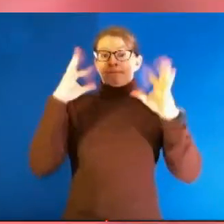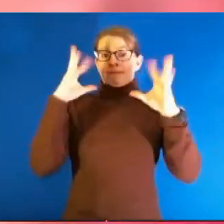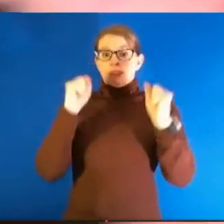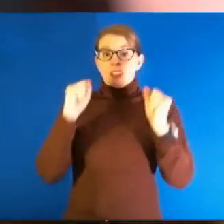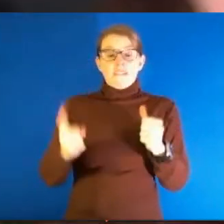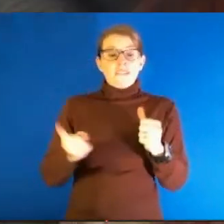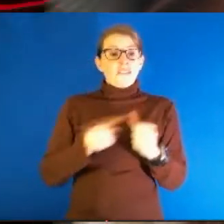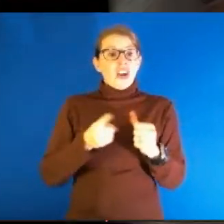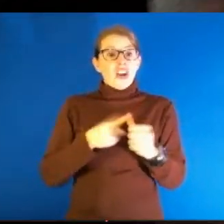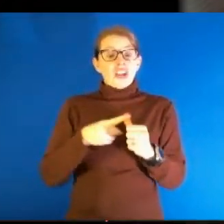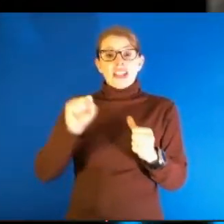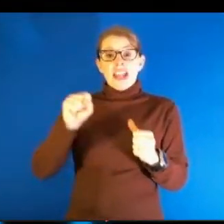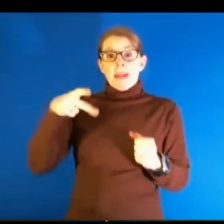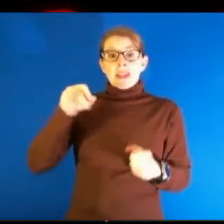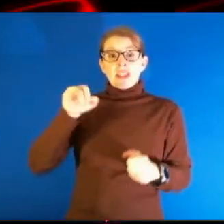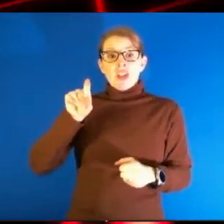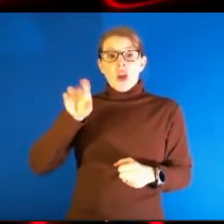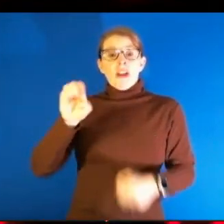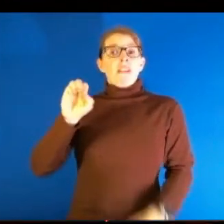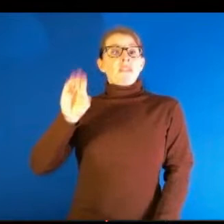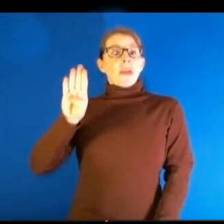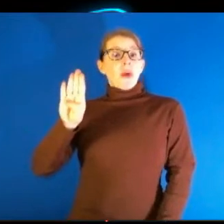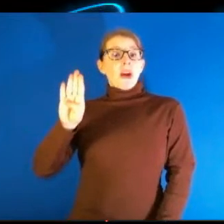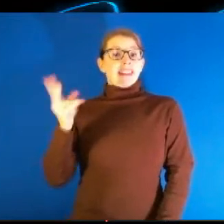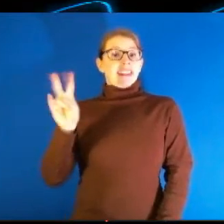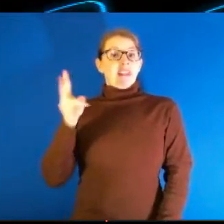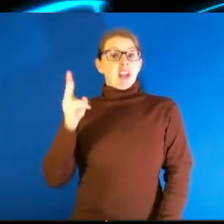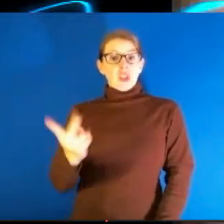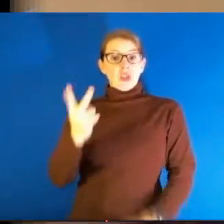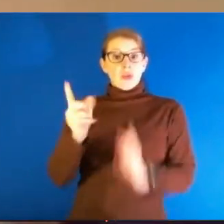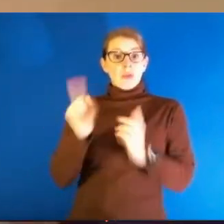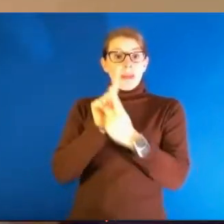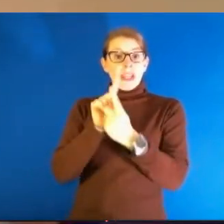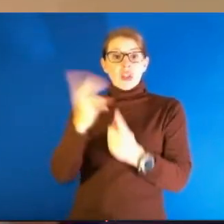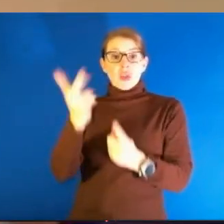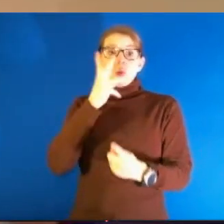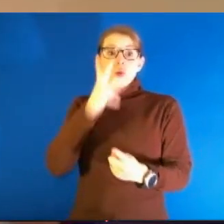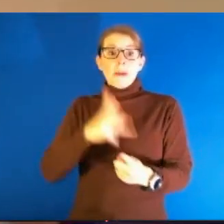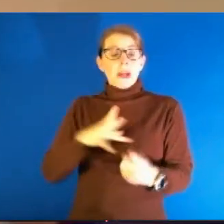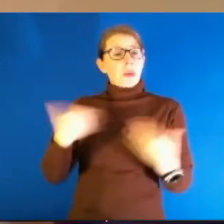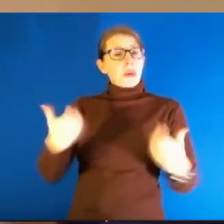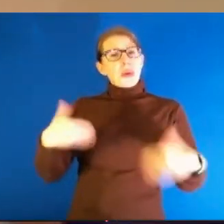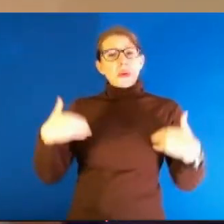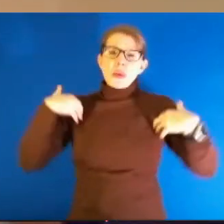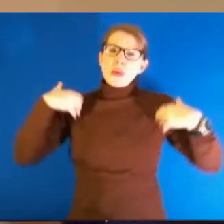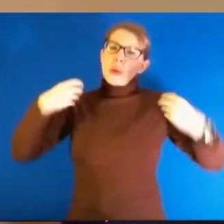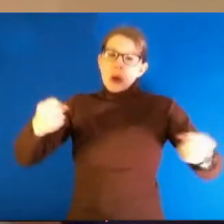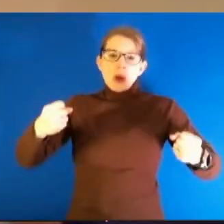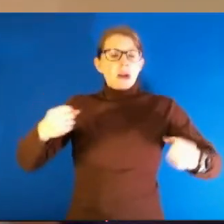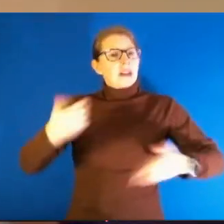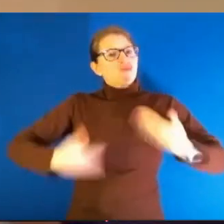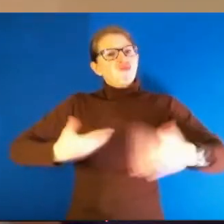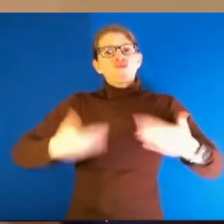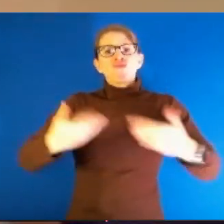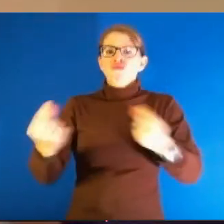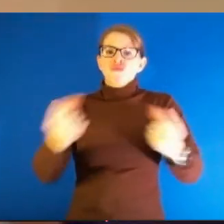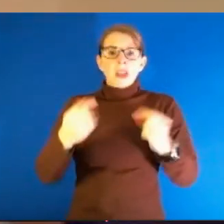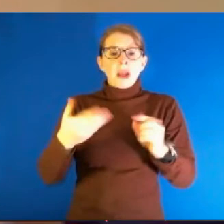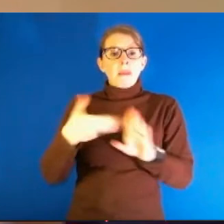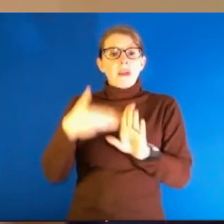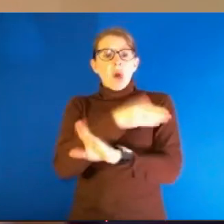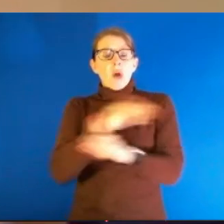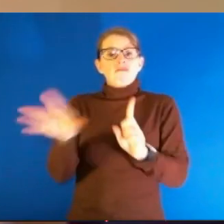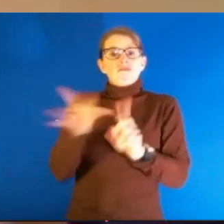on February 17th, you're going to meet two women who were in tip-top shape. I mean, they're in the prime of their lives before they caught the